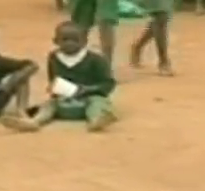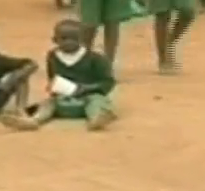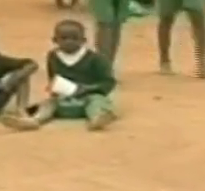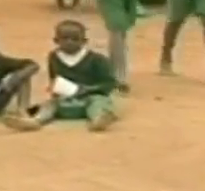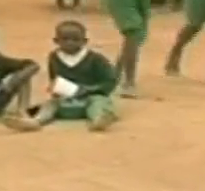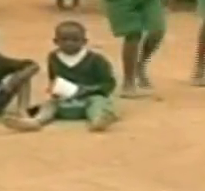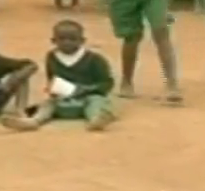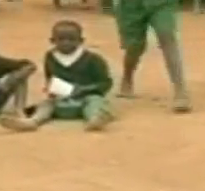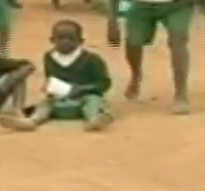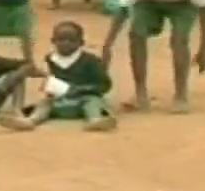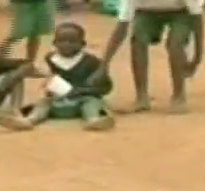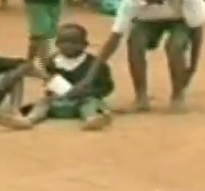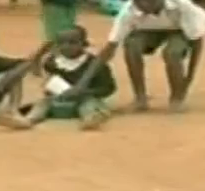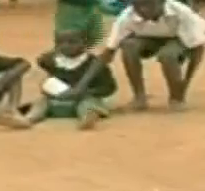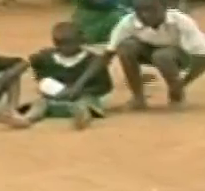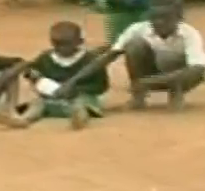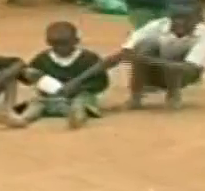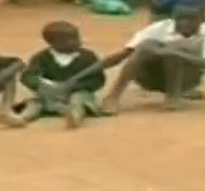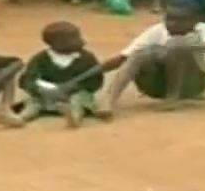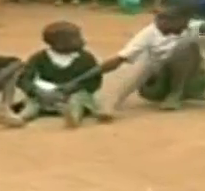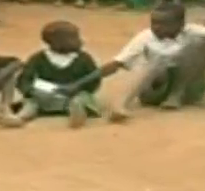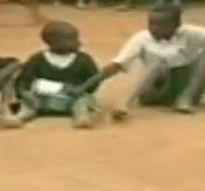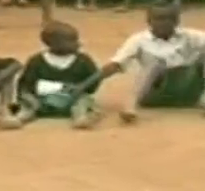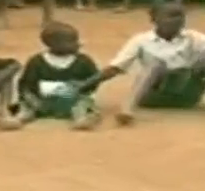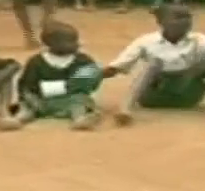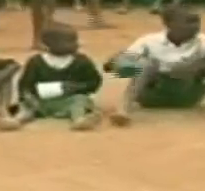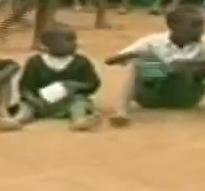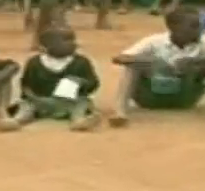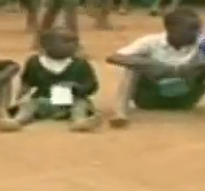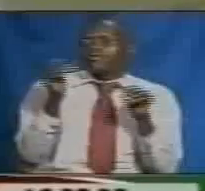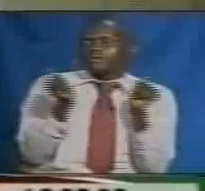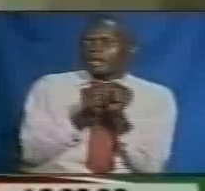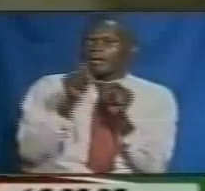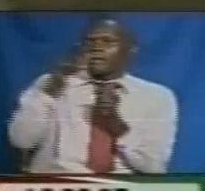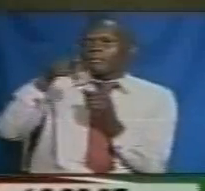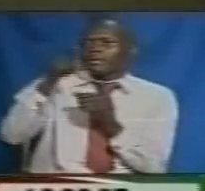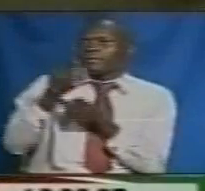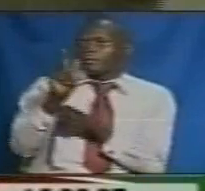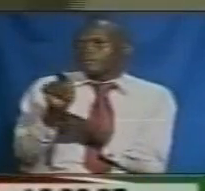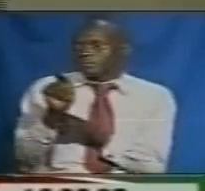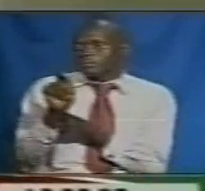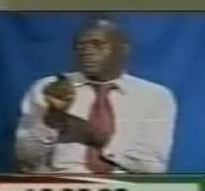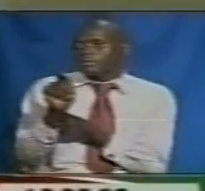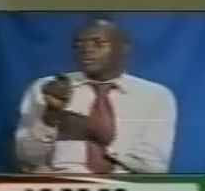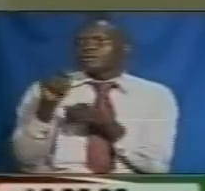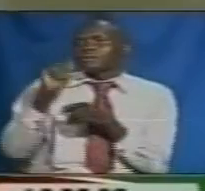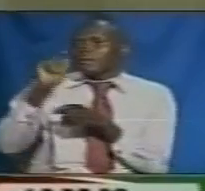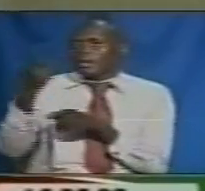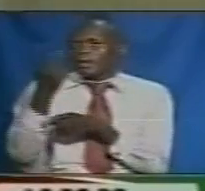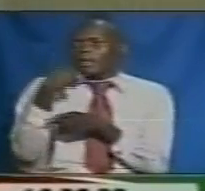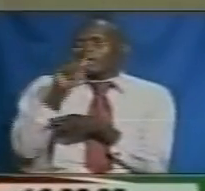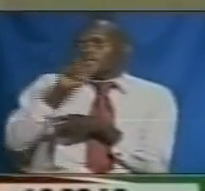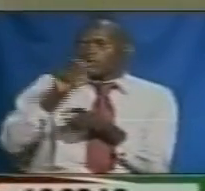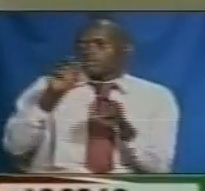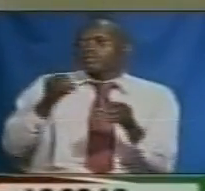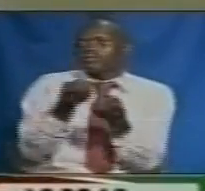is an enriched maize and soybeans flour used to fight malnutrition. The Kenya Red Cross distributed the